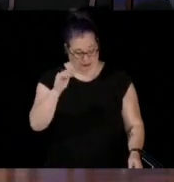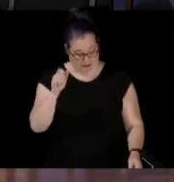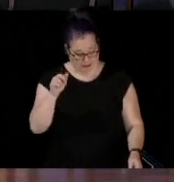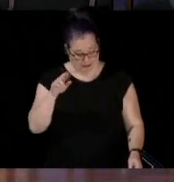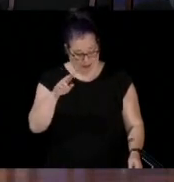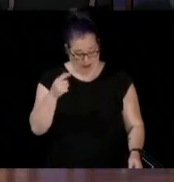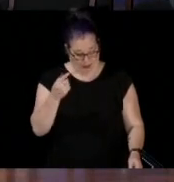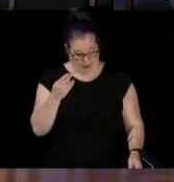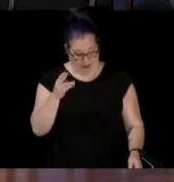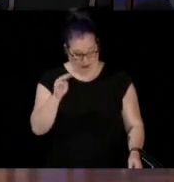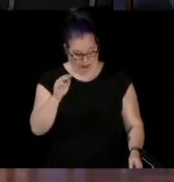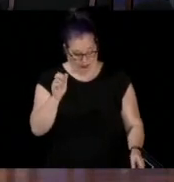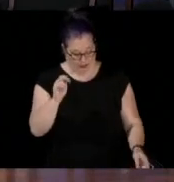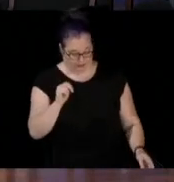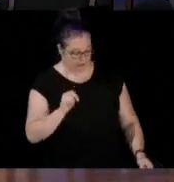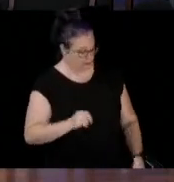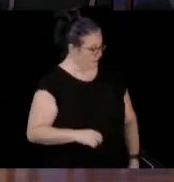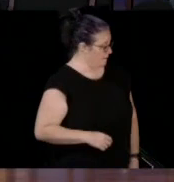Samar Guman.